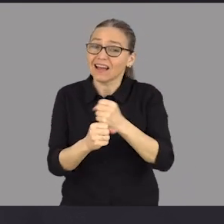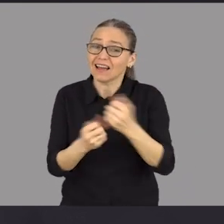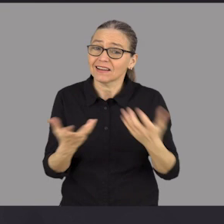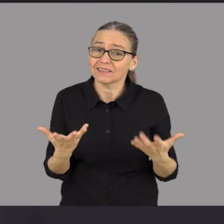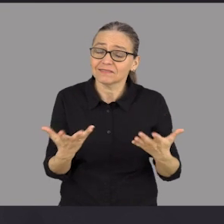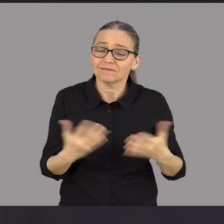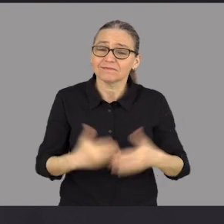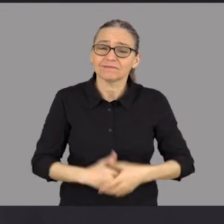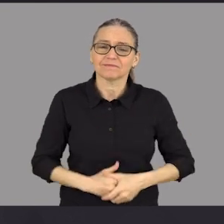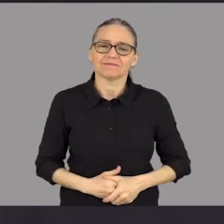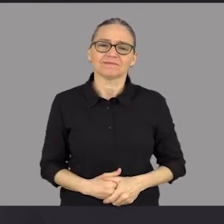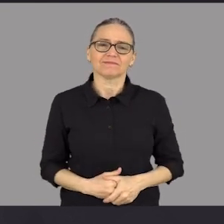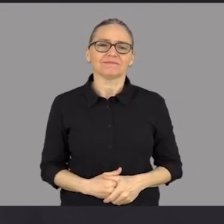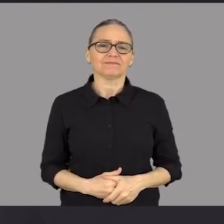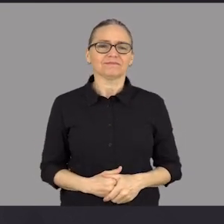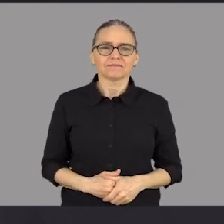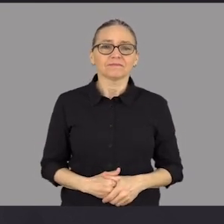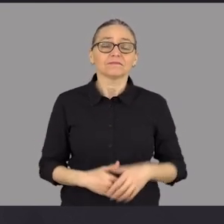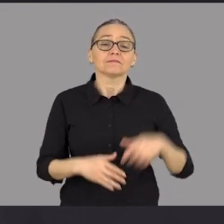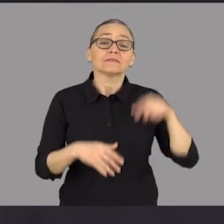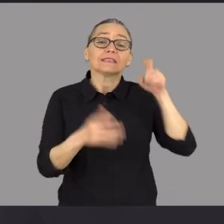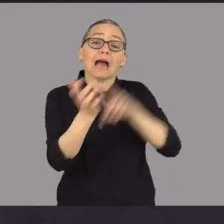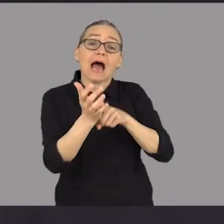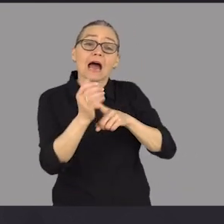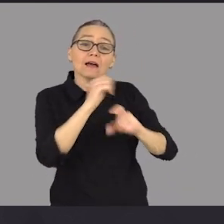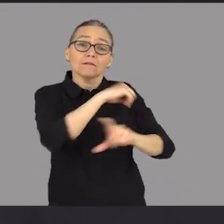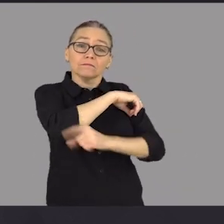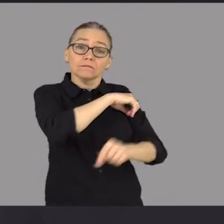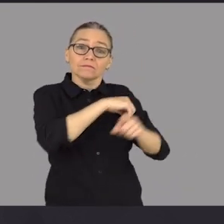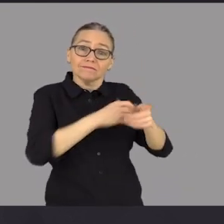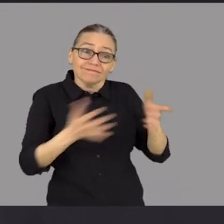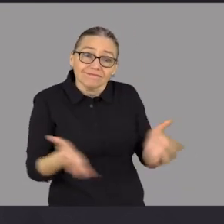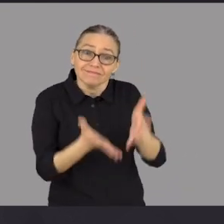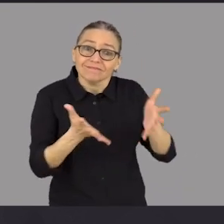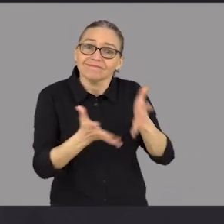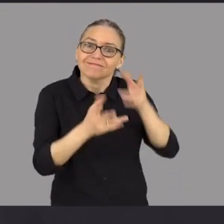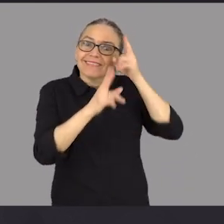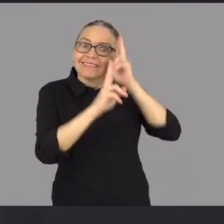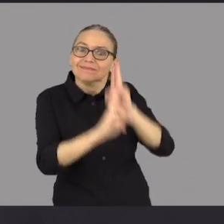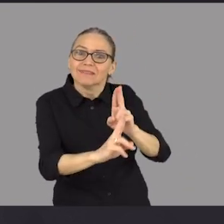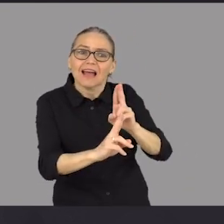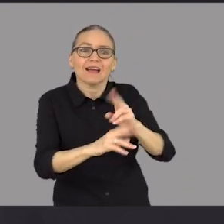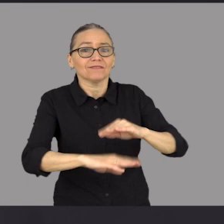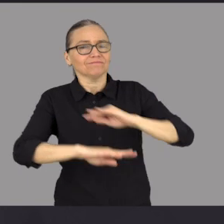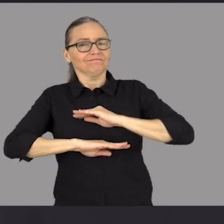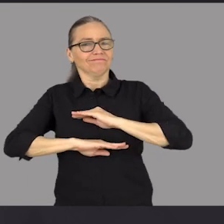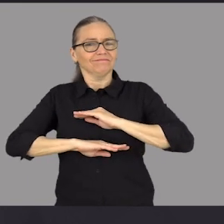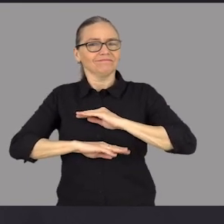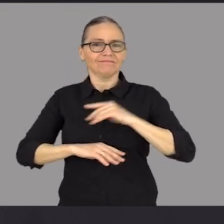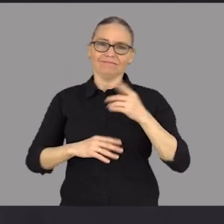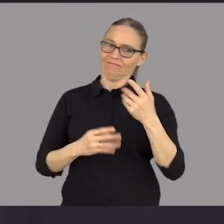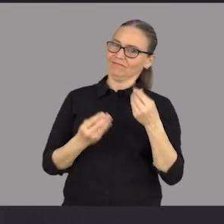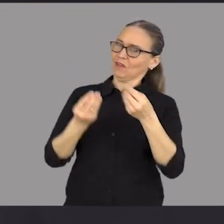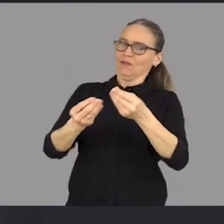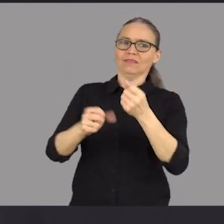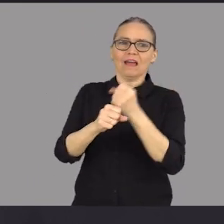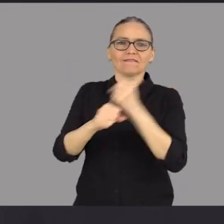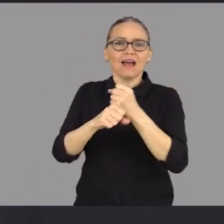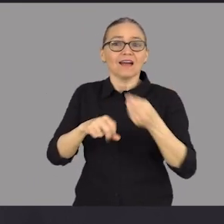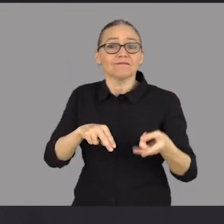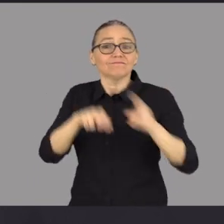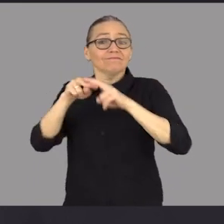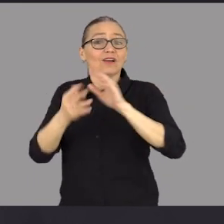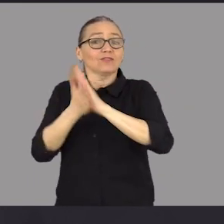Inclusion also improves the sense of belonging in a workplace. When employees feel valued and respected, they're more likely